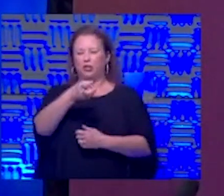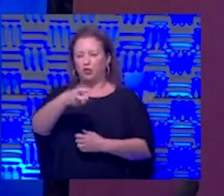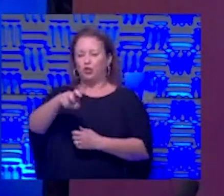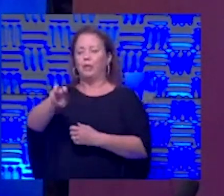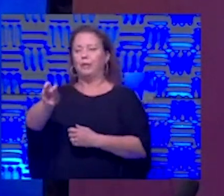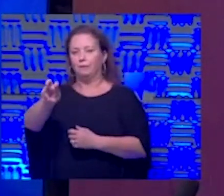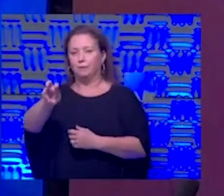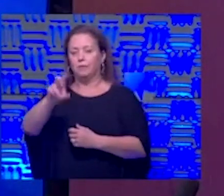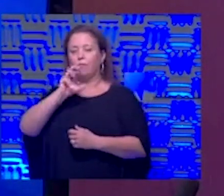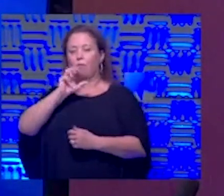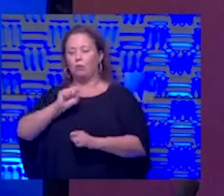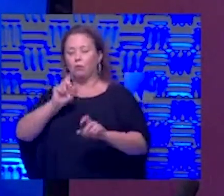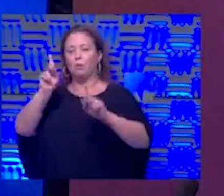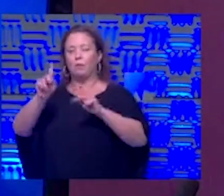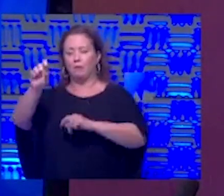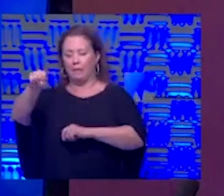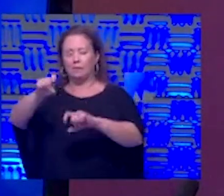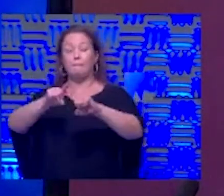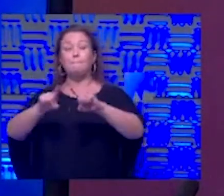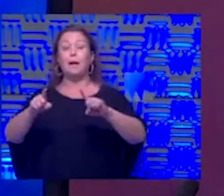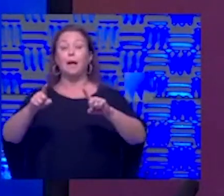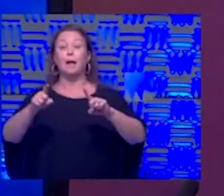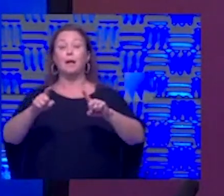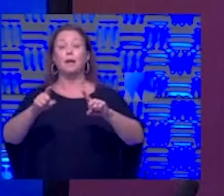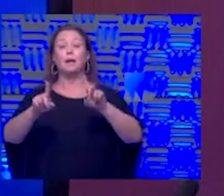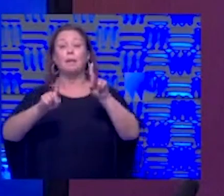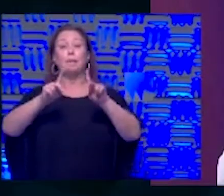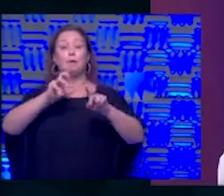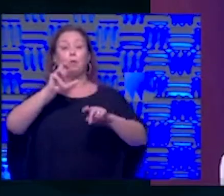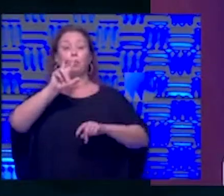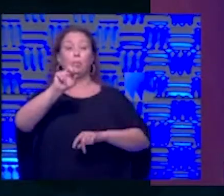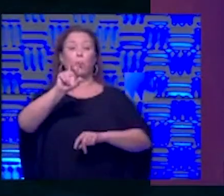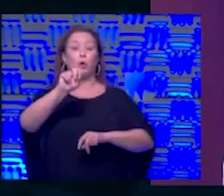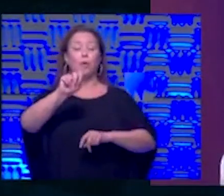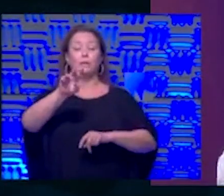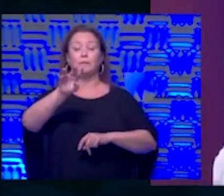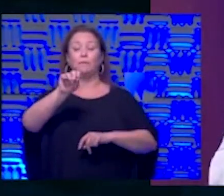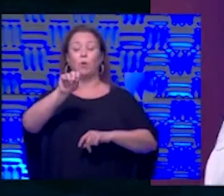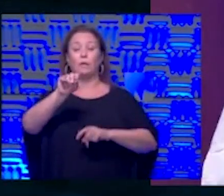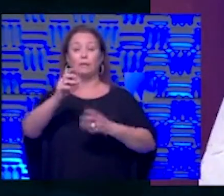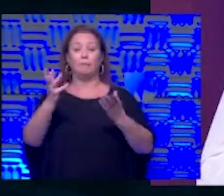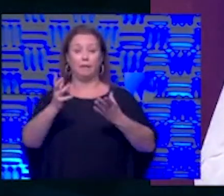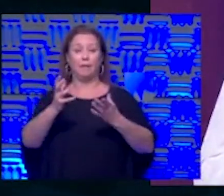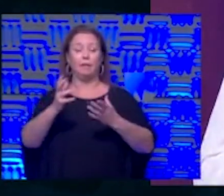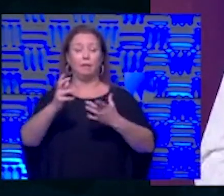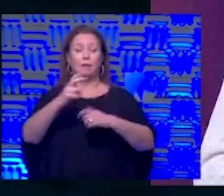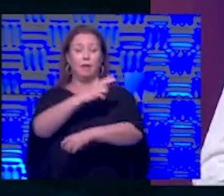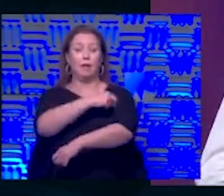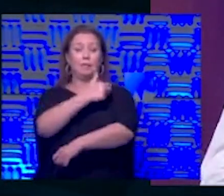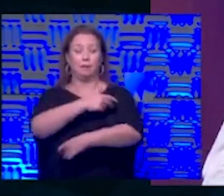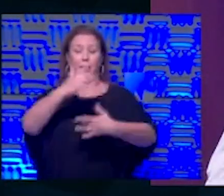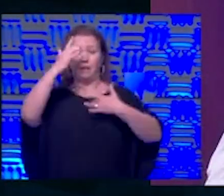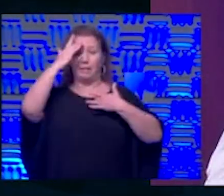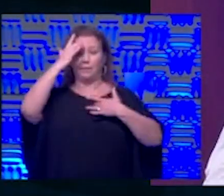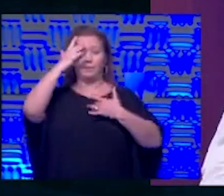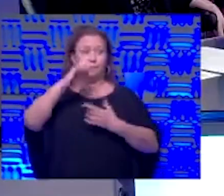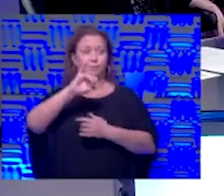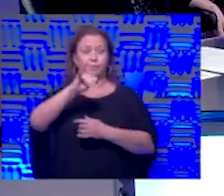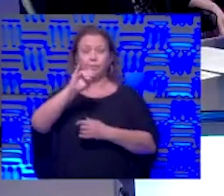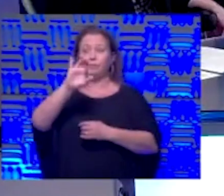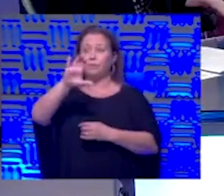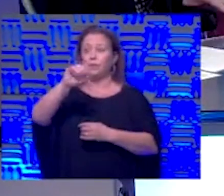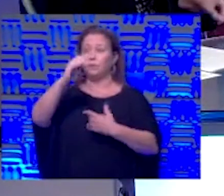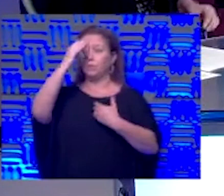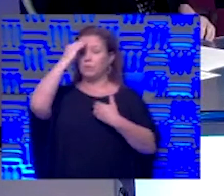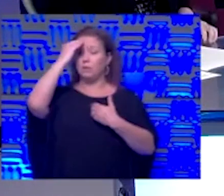towards older people, but certainly people in their 30s, 40s have been in the hospital and very ill. Jessica wants to